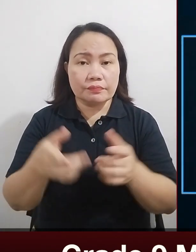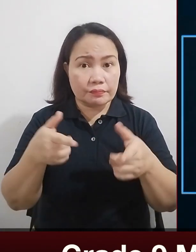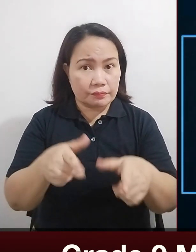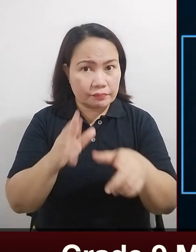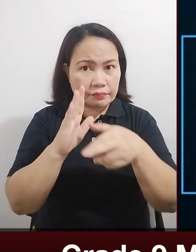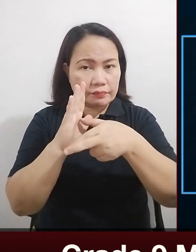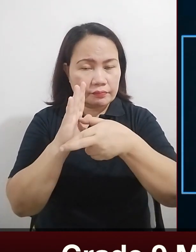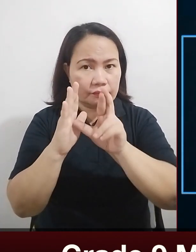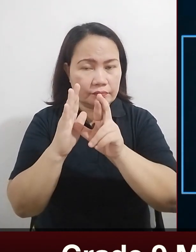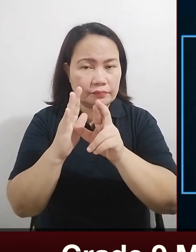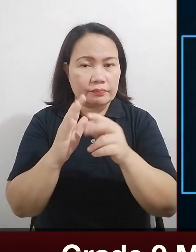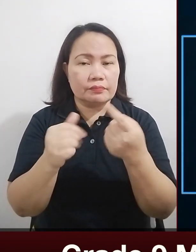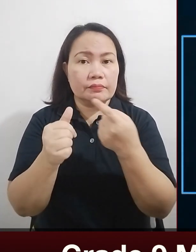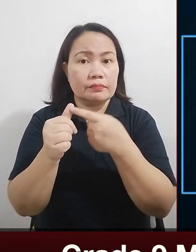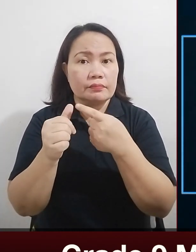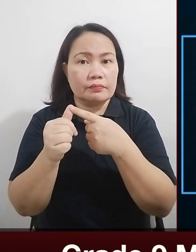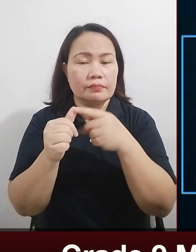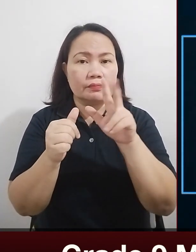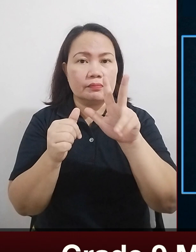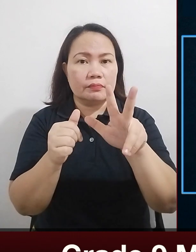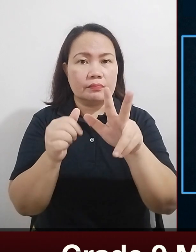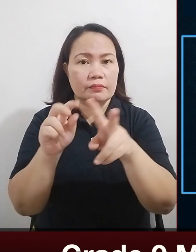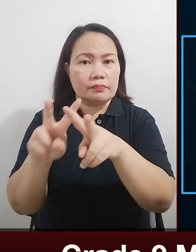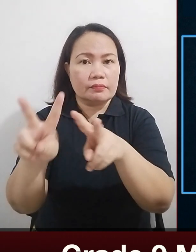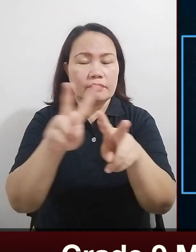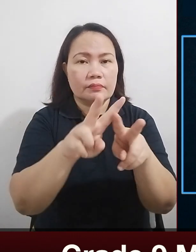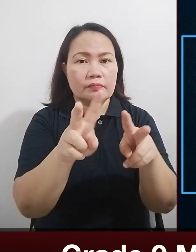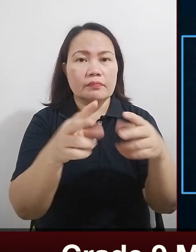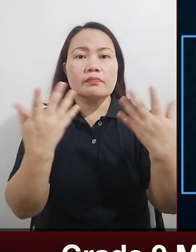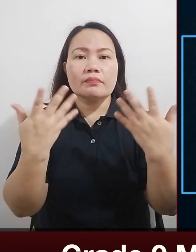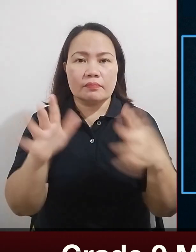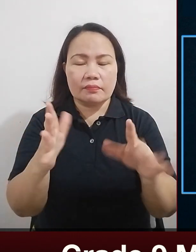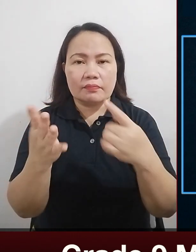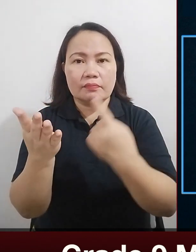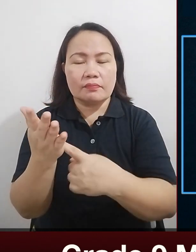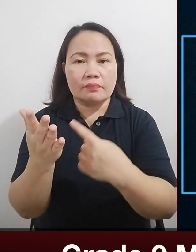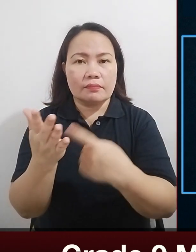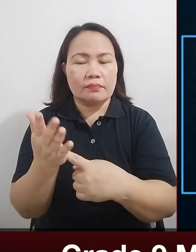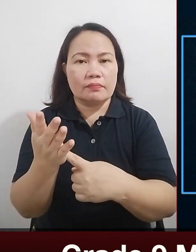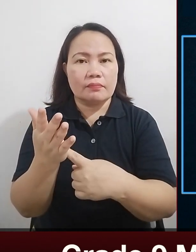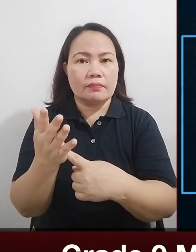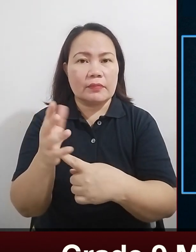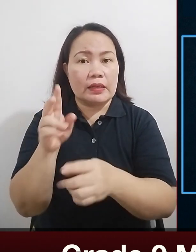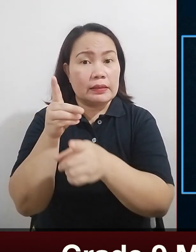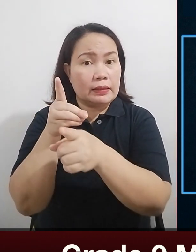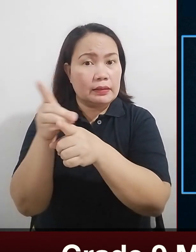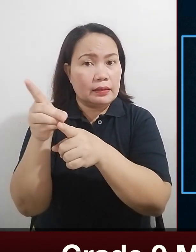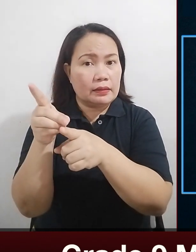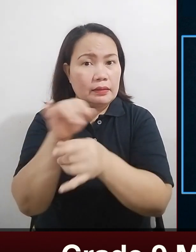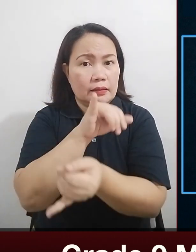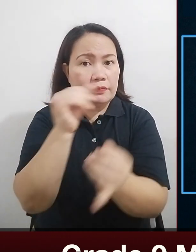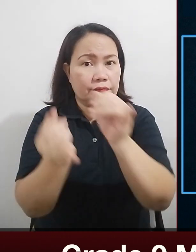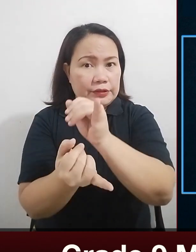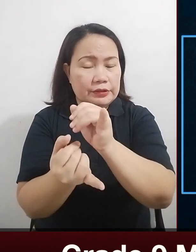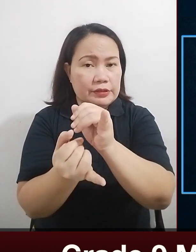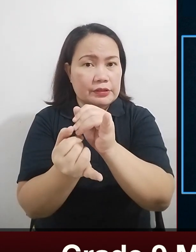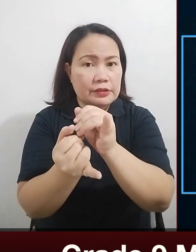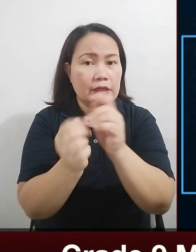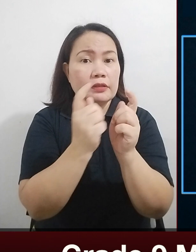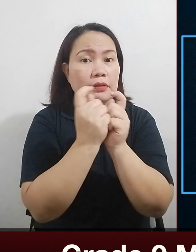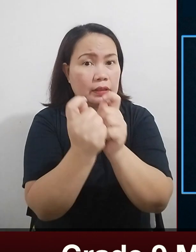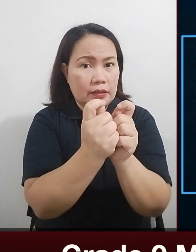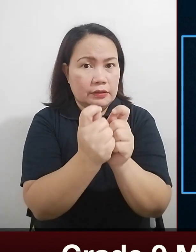So let us recall the first three variation na na-discuss na natin. The direct, inverse, and then the